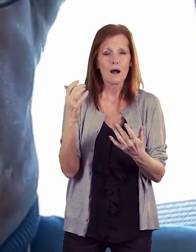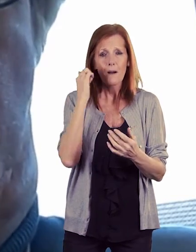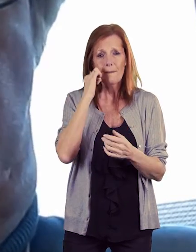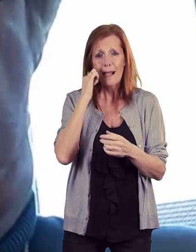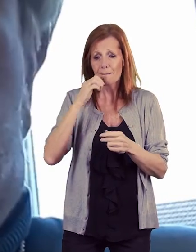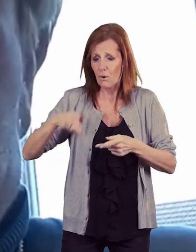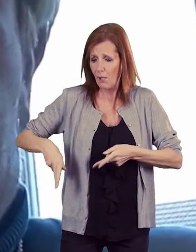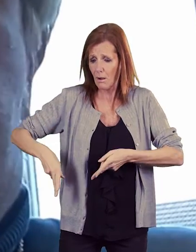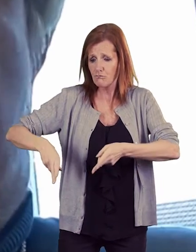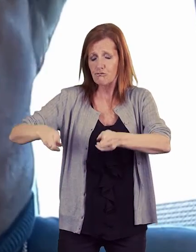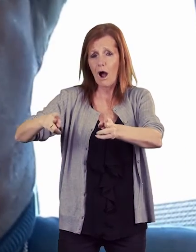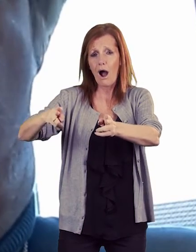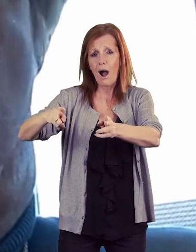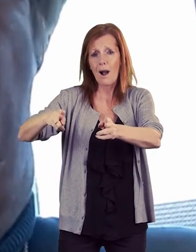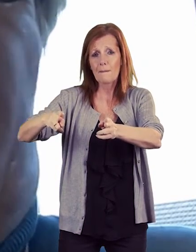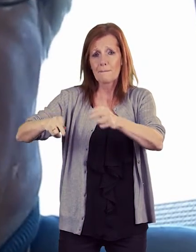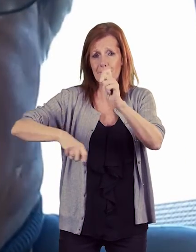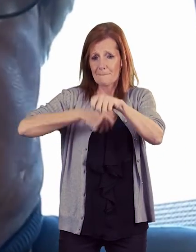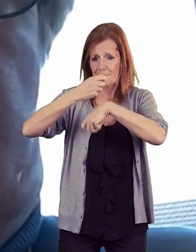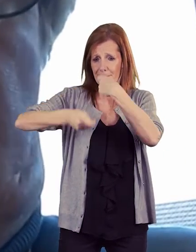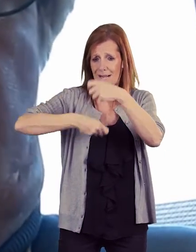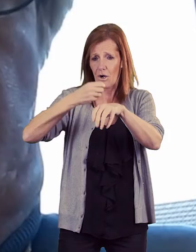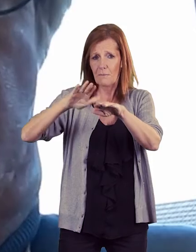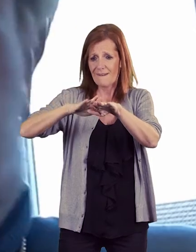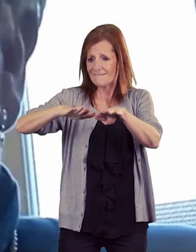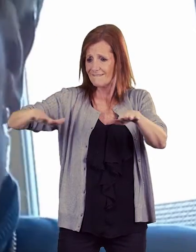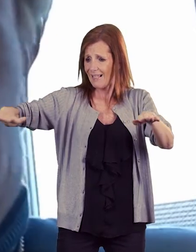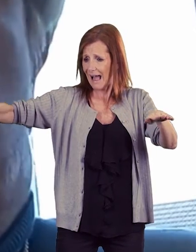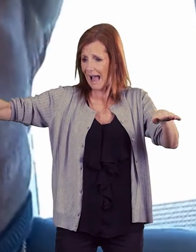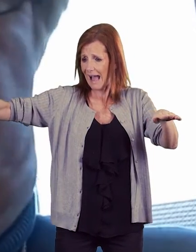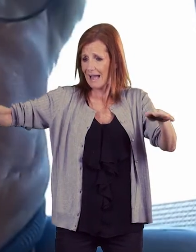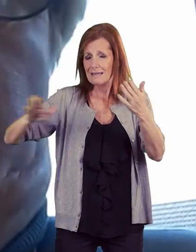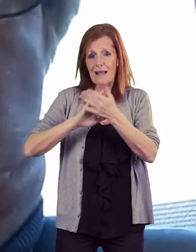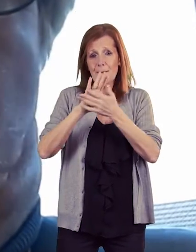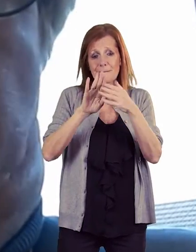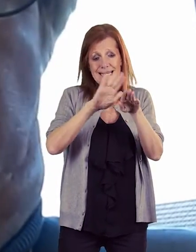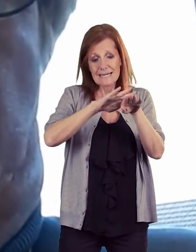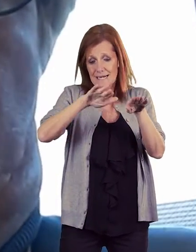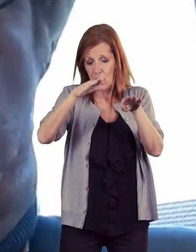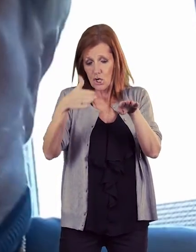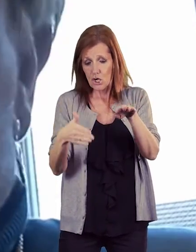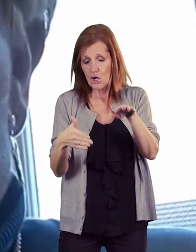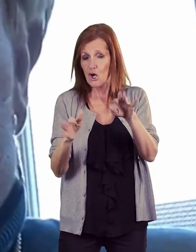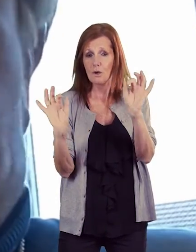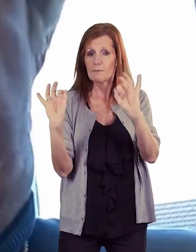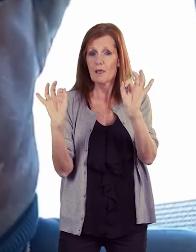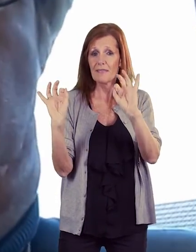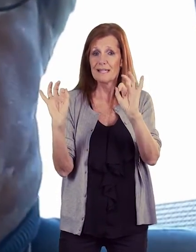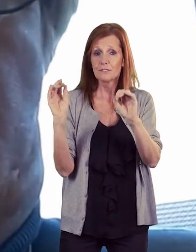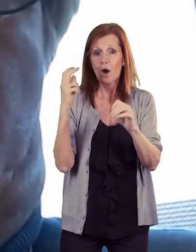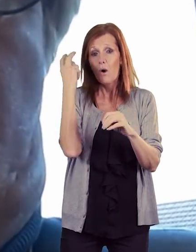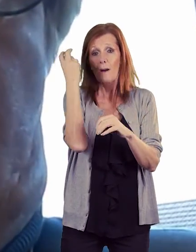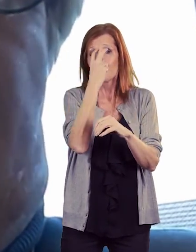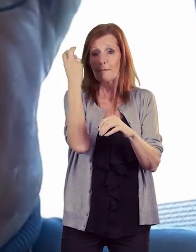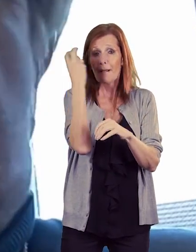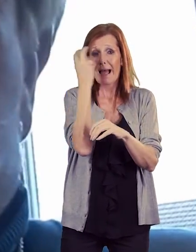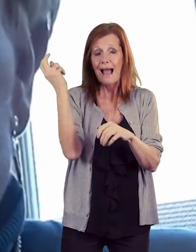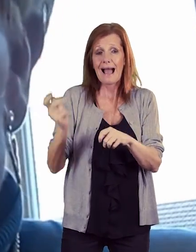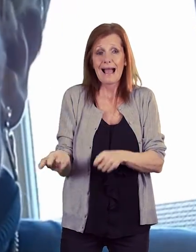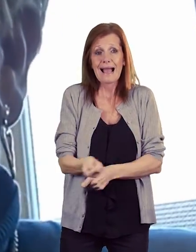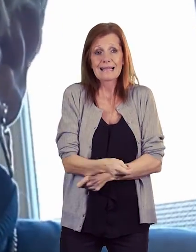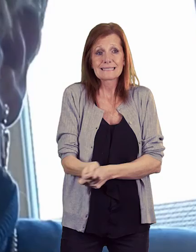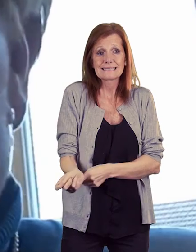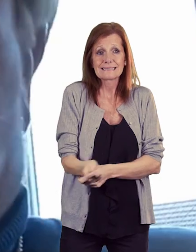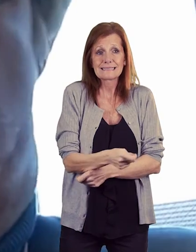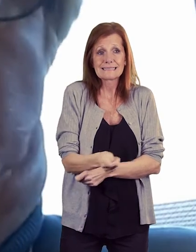Prom, they've made it all flat. There's no curves on the prom, so a blind person has